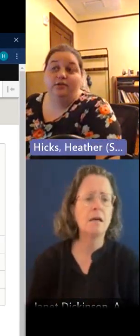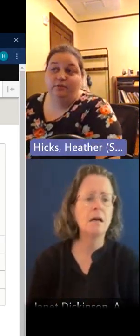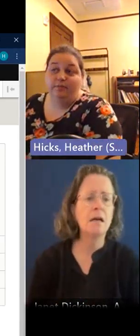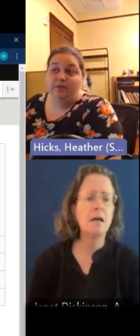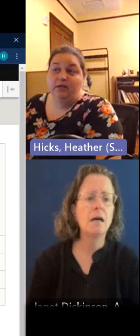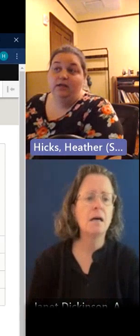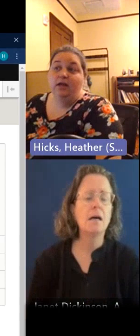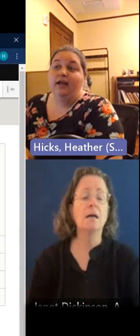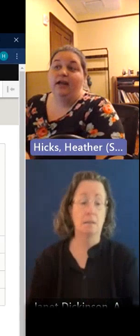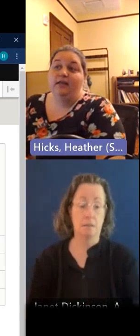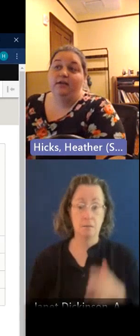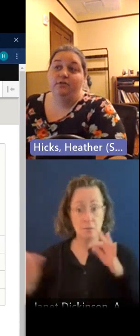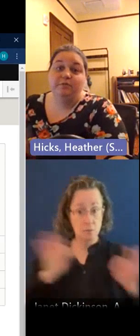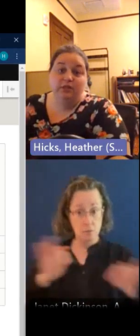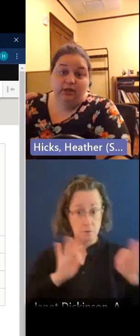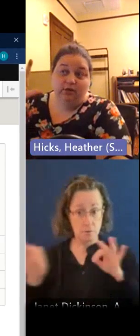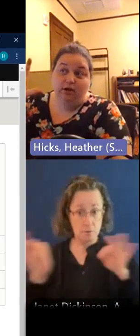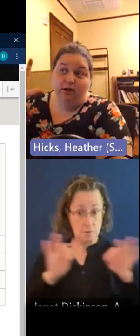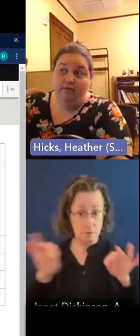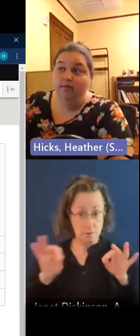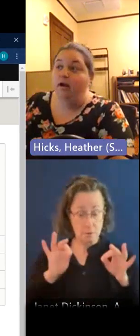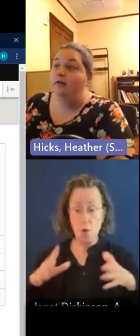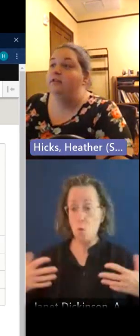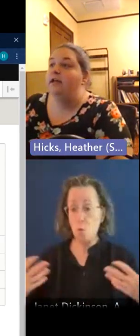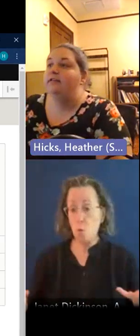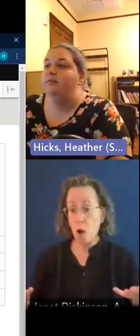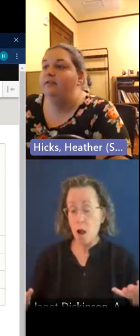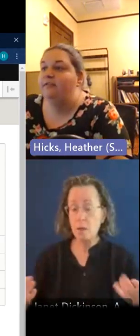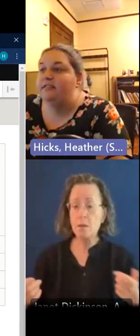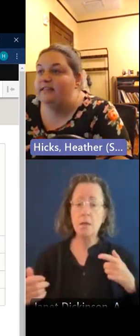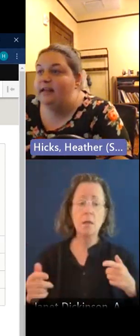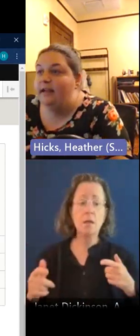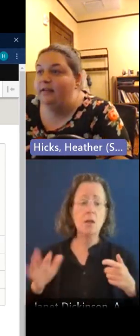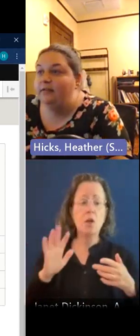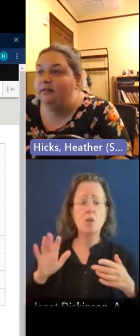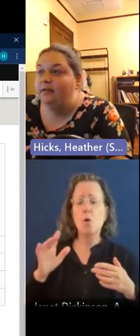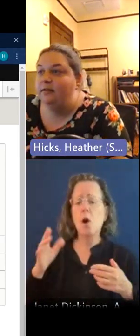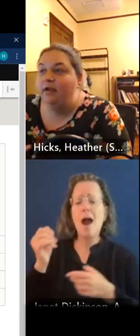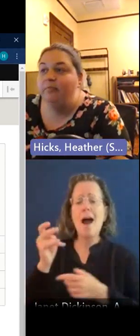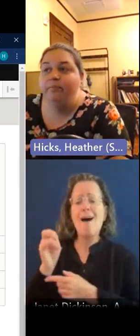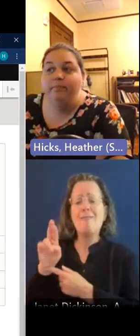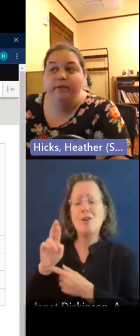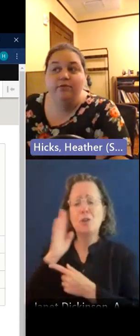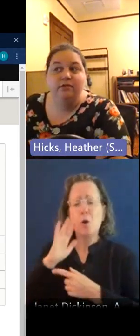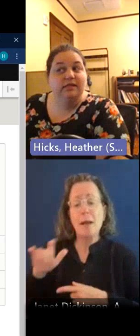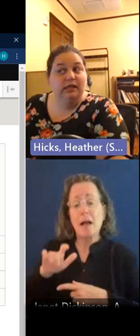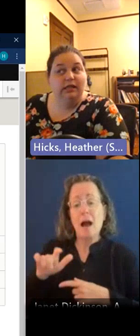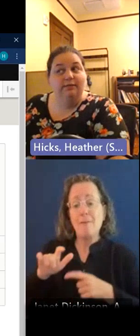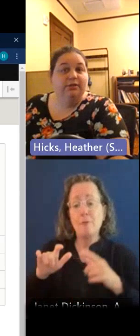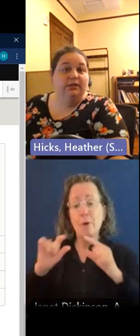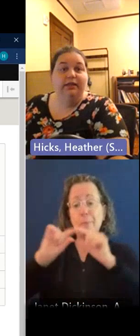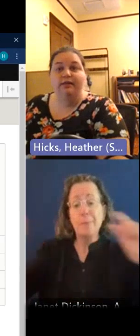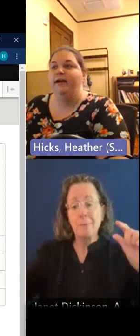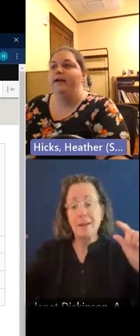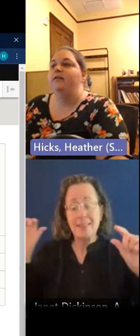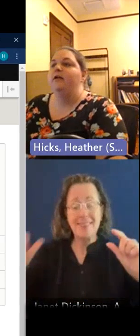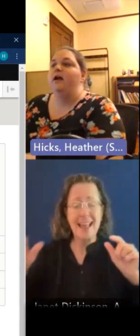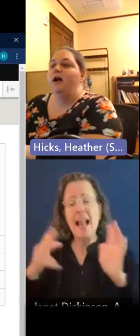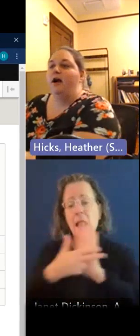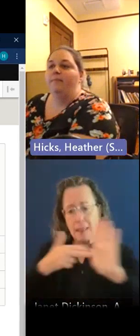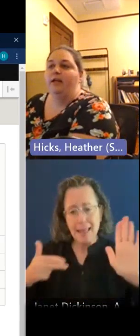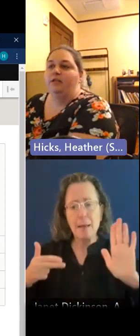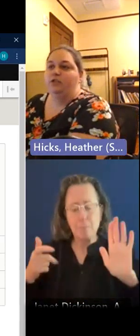And then a description. Again, the description is like your hover text. I believe it even says that now. Yeah, be used as the label to link the